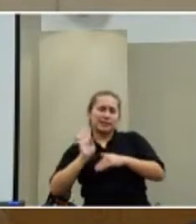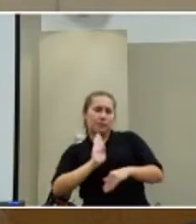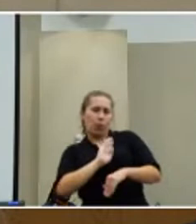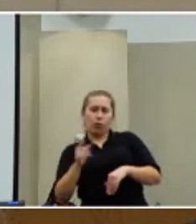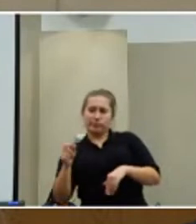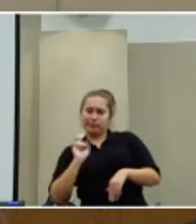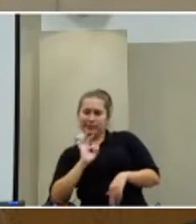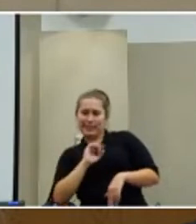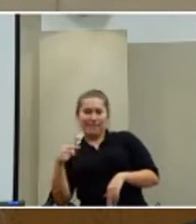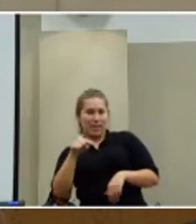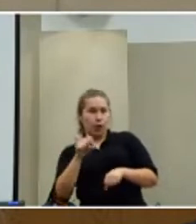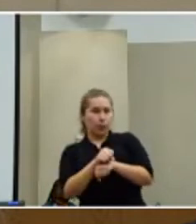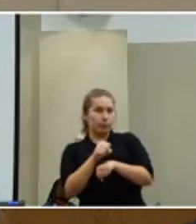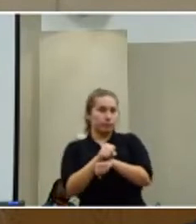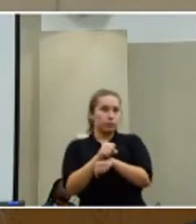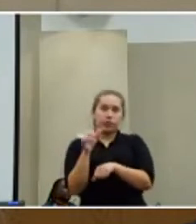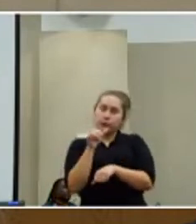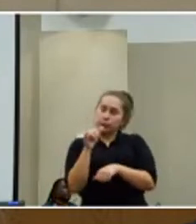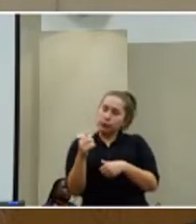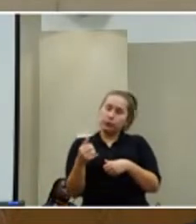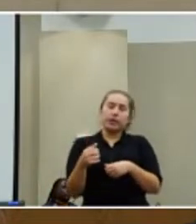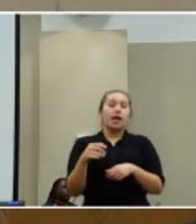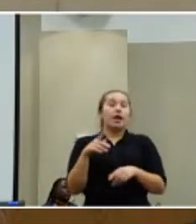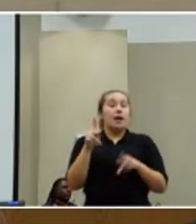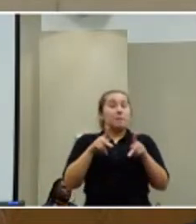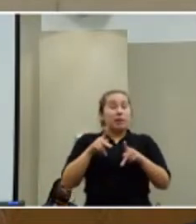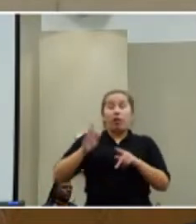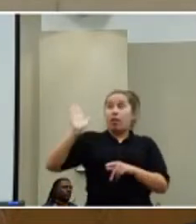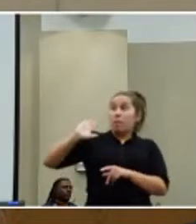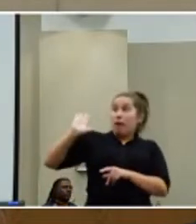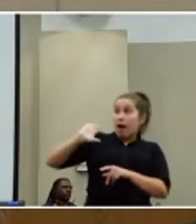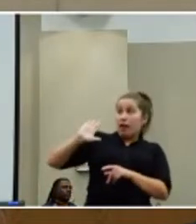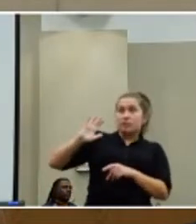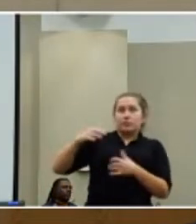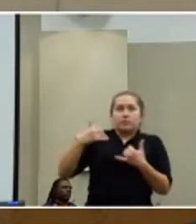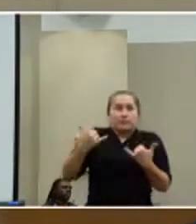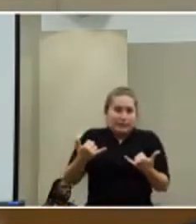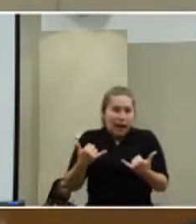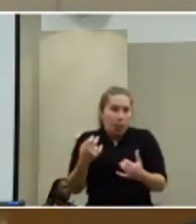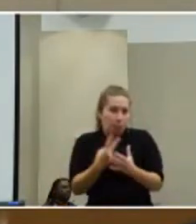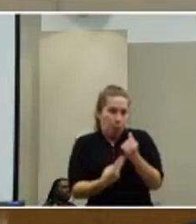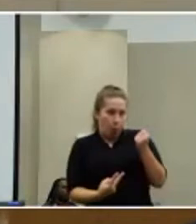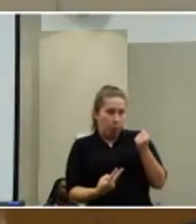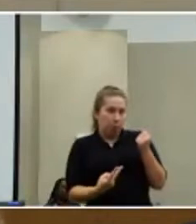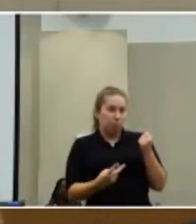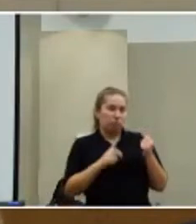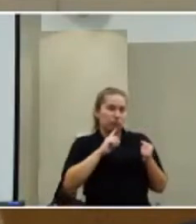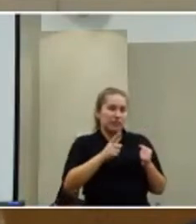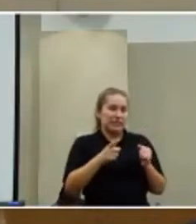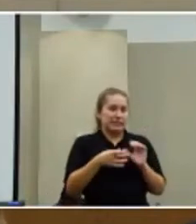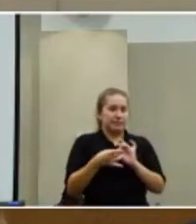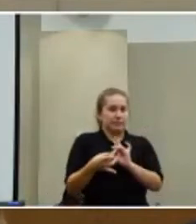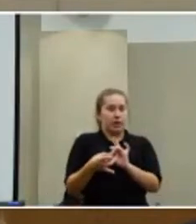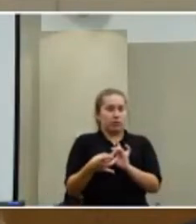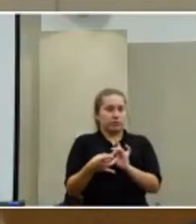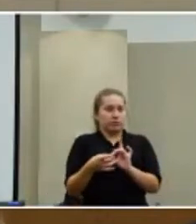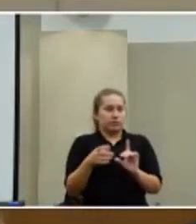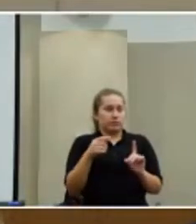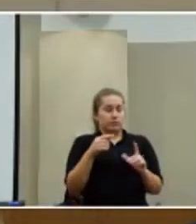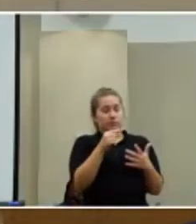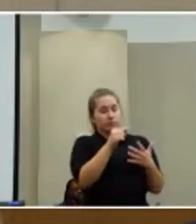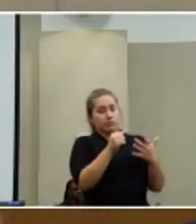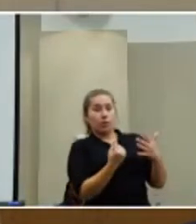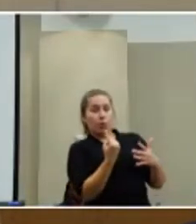doing. Folks past, present and past, in fact, when it comes to at least one of the things I'll talk